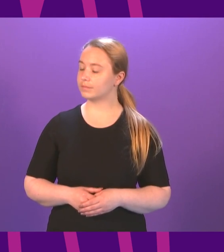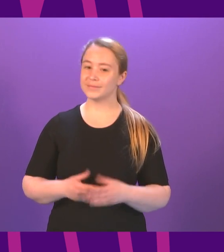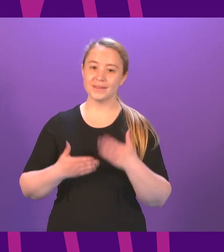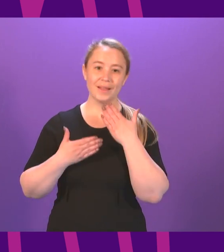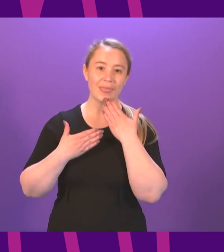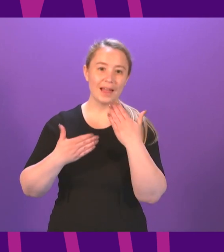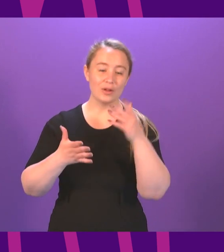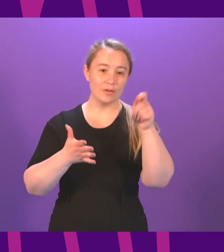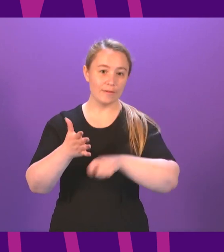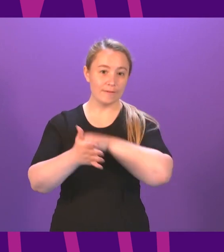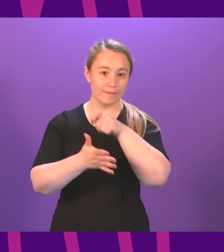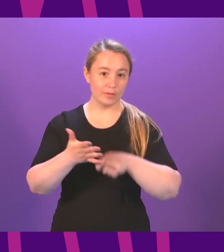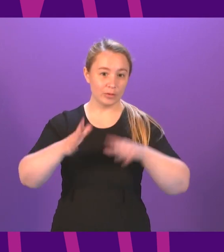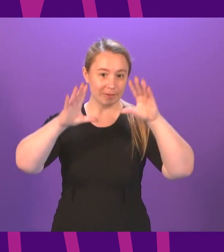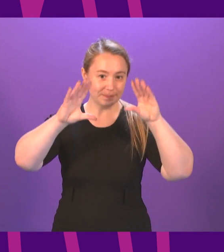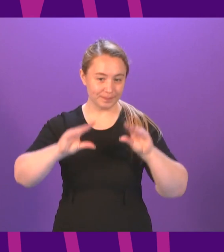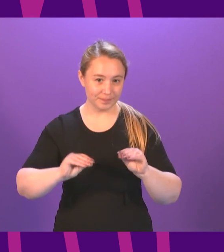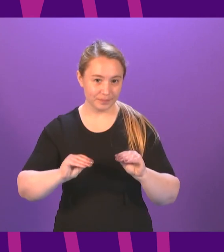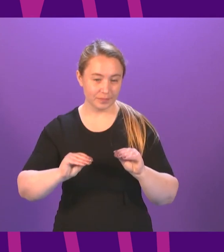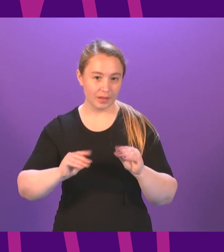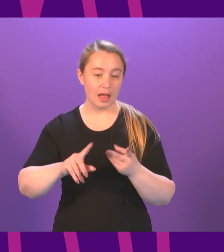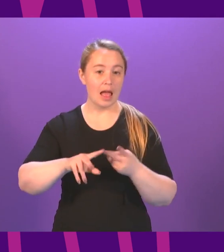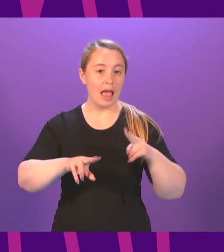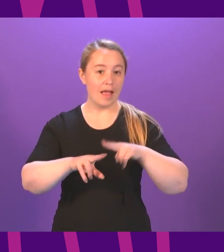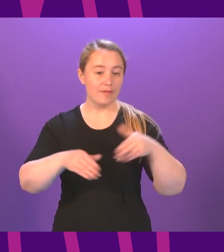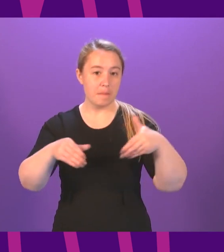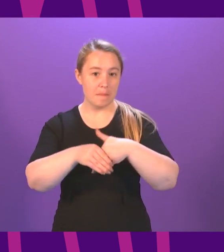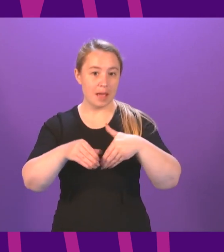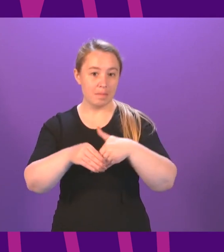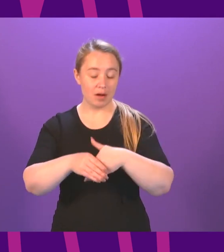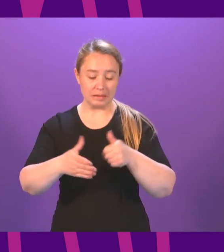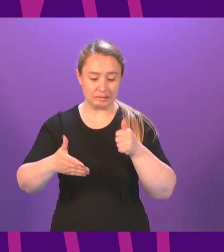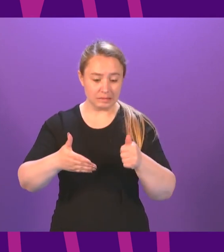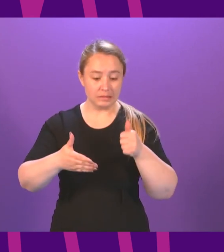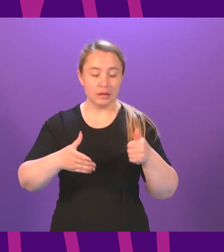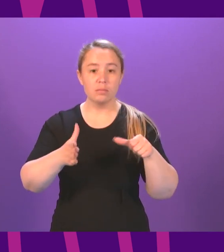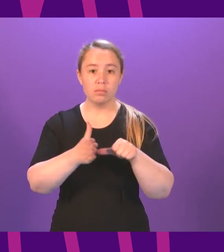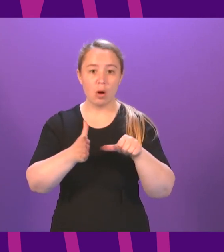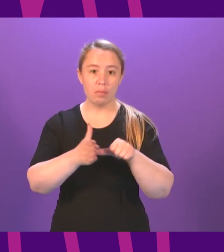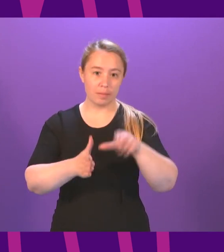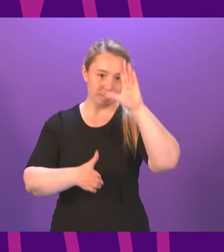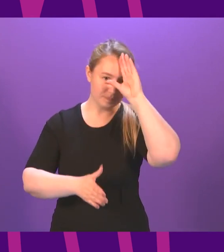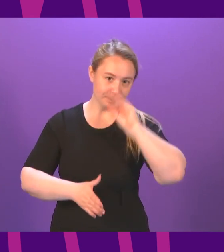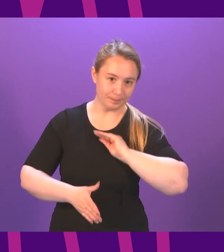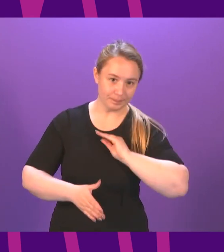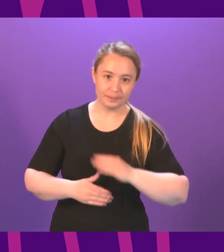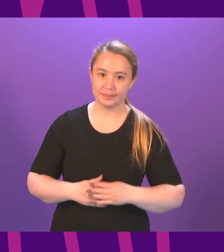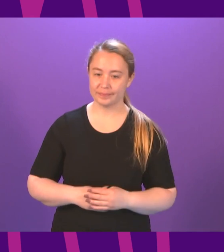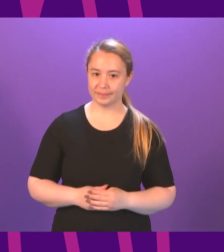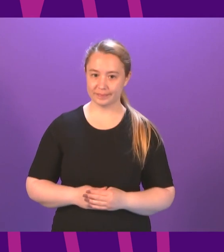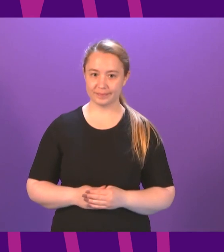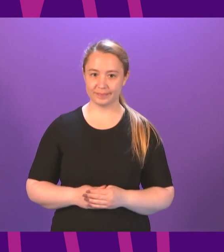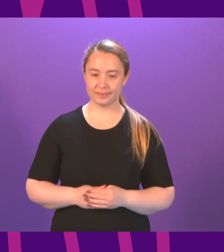Thank you. The voting time has ended, and could any member who believes they were unable to cast their vote please advise that they wish to make a point of